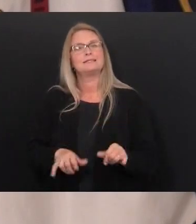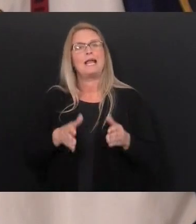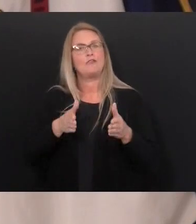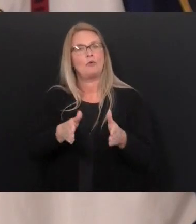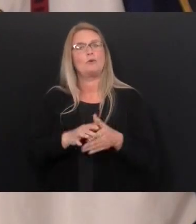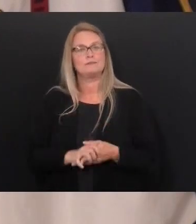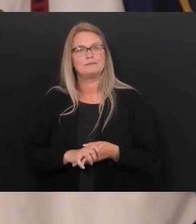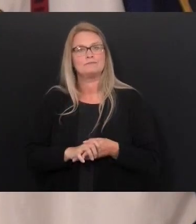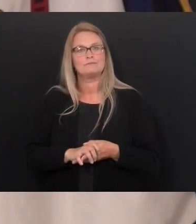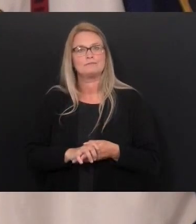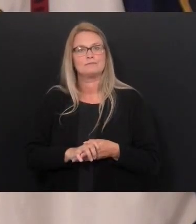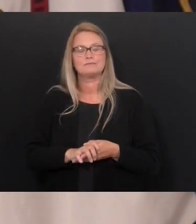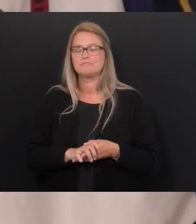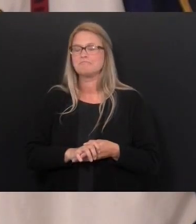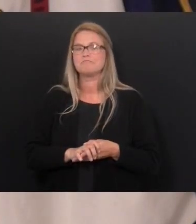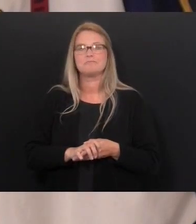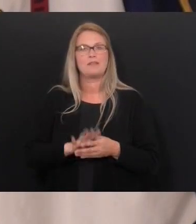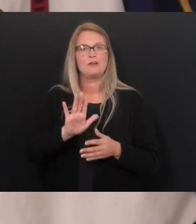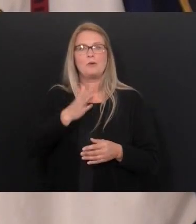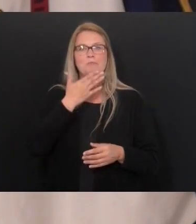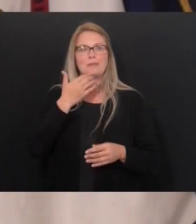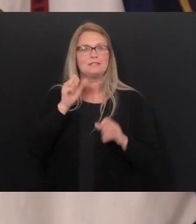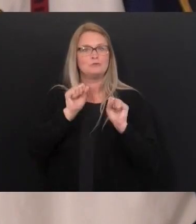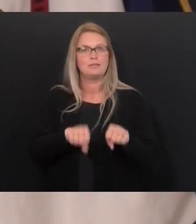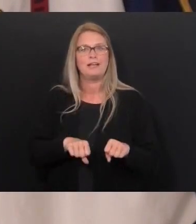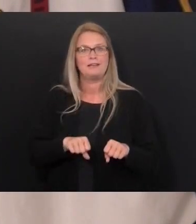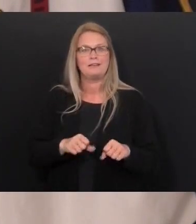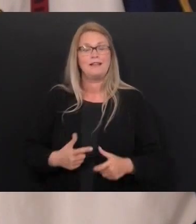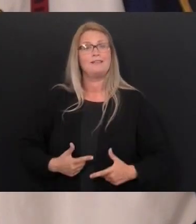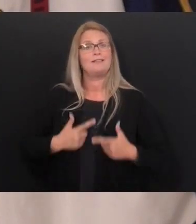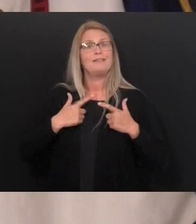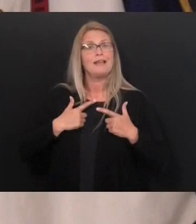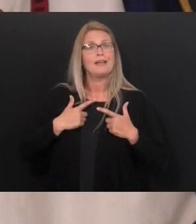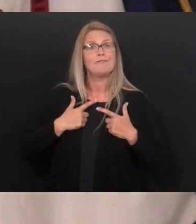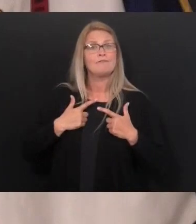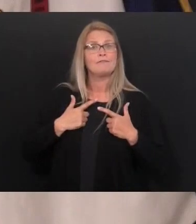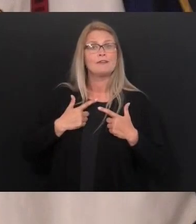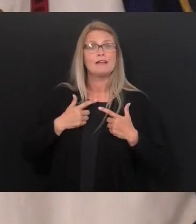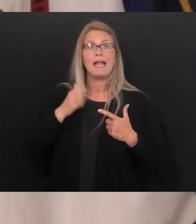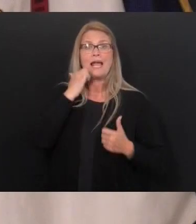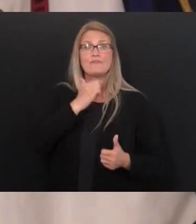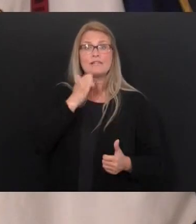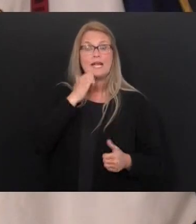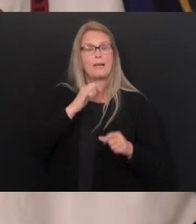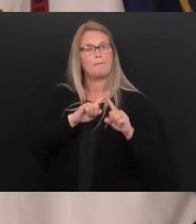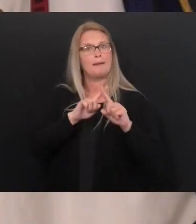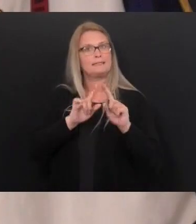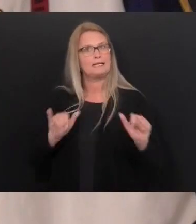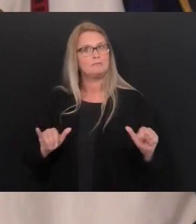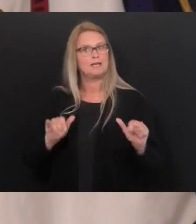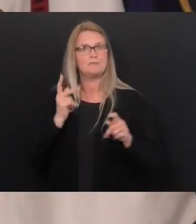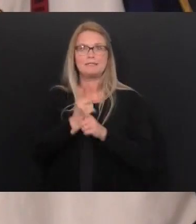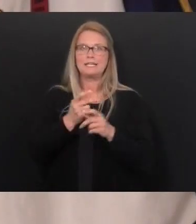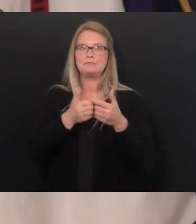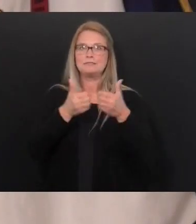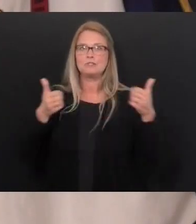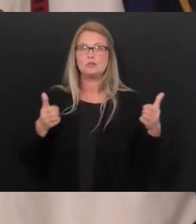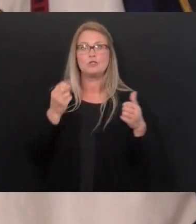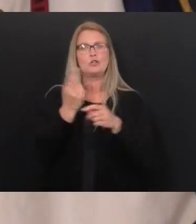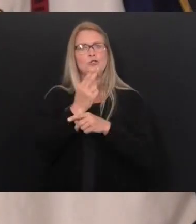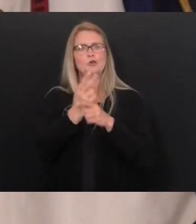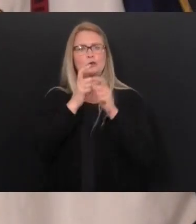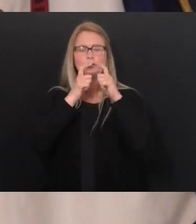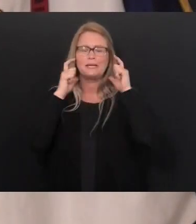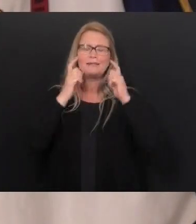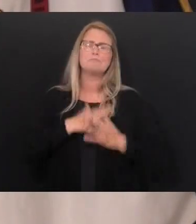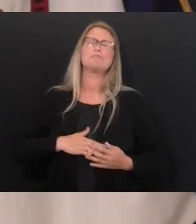course. Just stay the course as best you can. Live your life, but at the same time, social distance, wear a mask, please